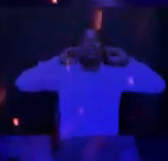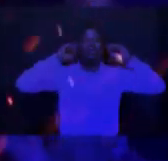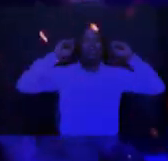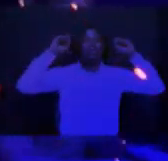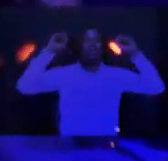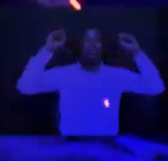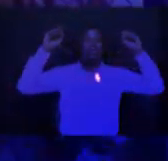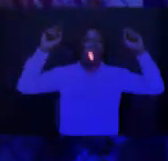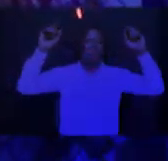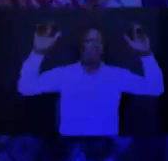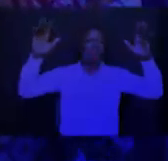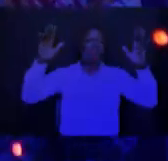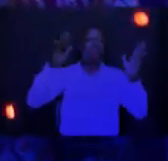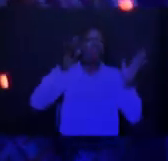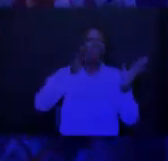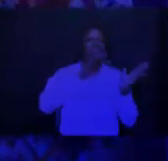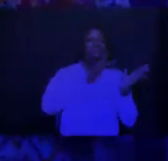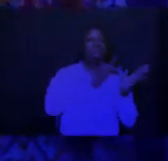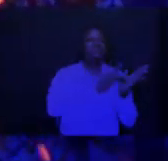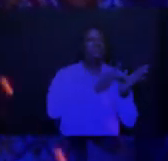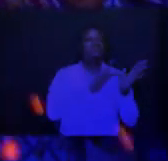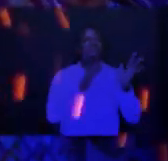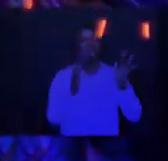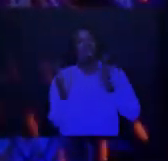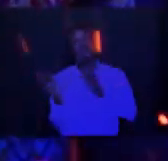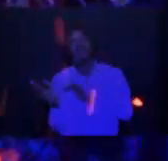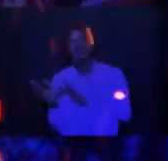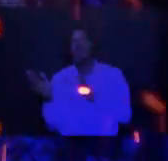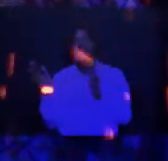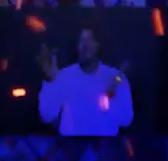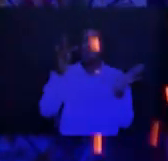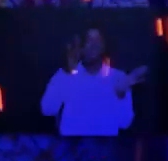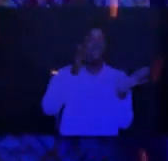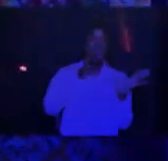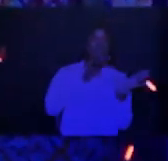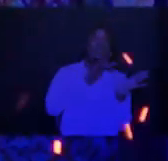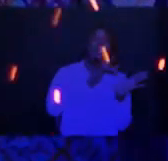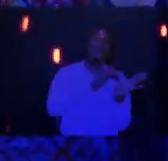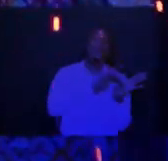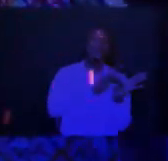Take it again. Jesus, Jesus,